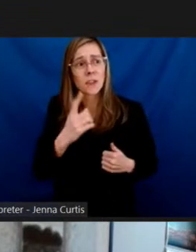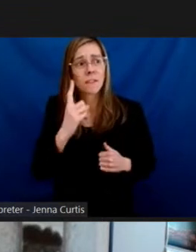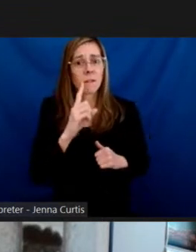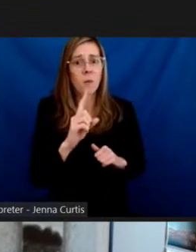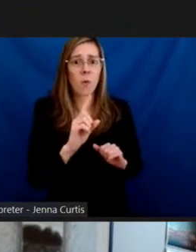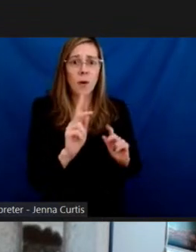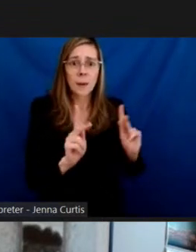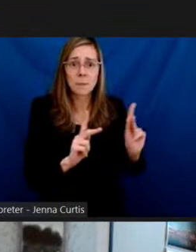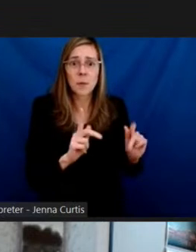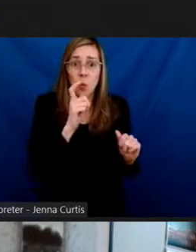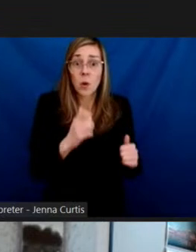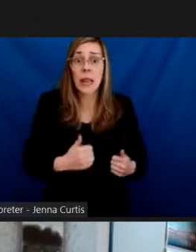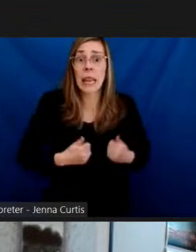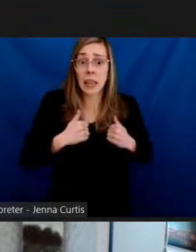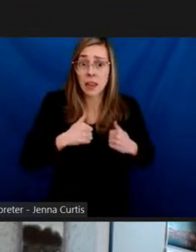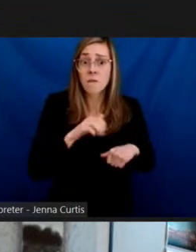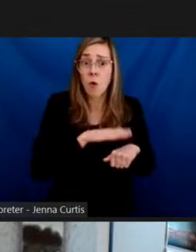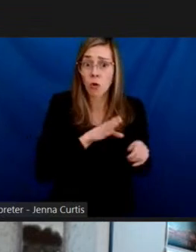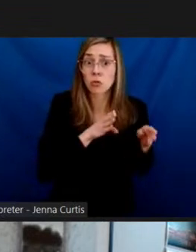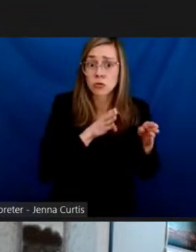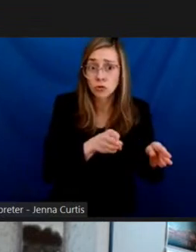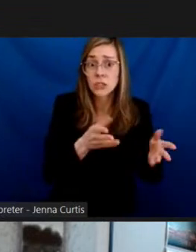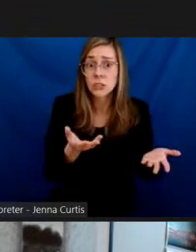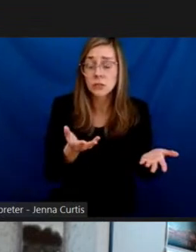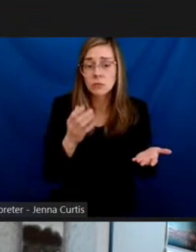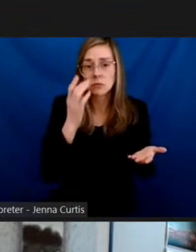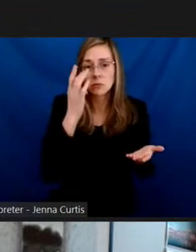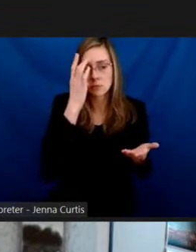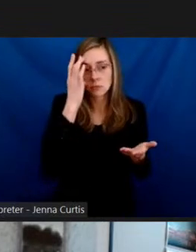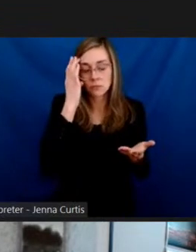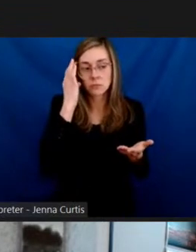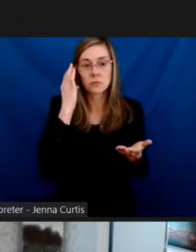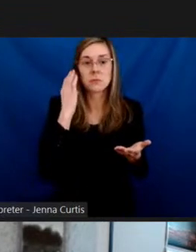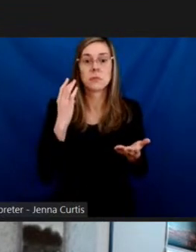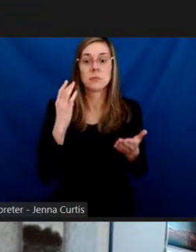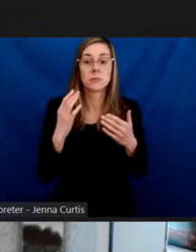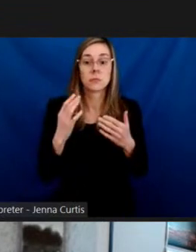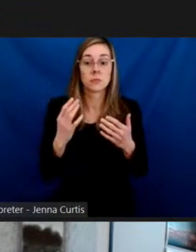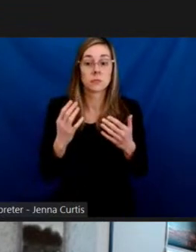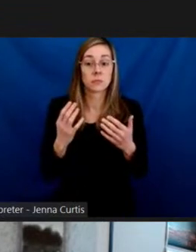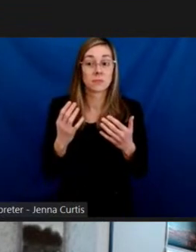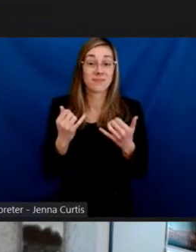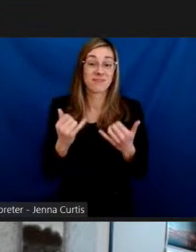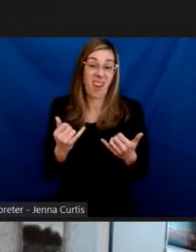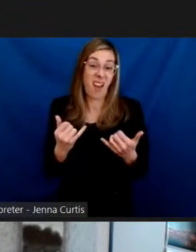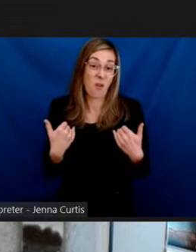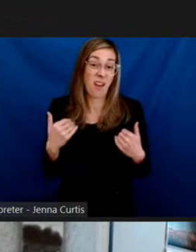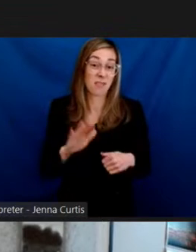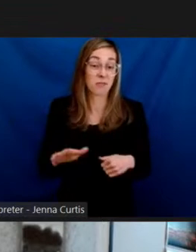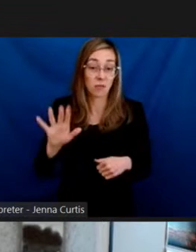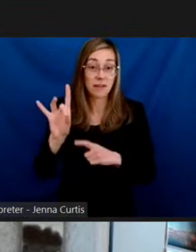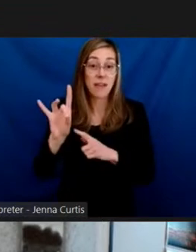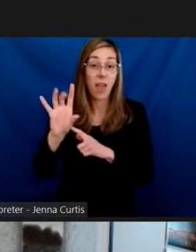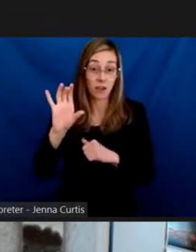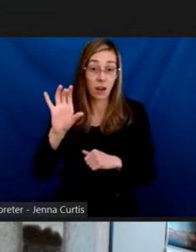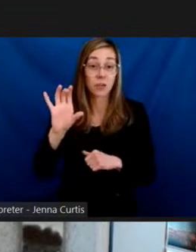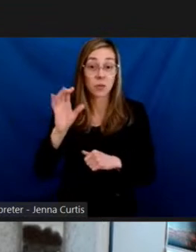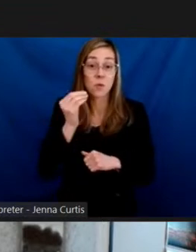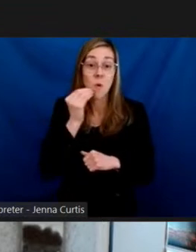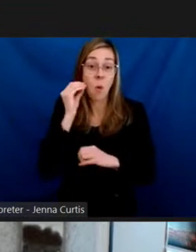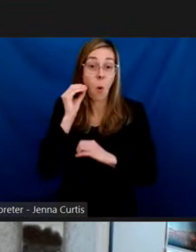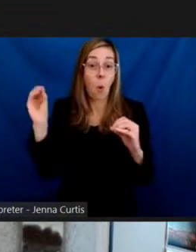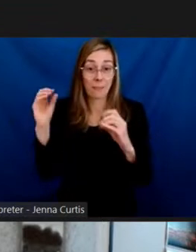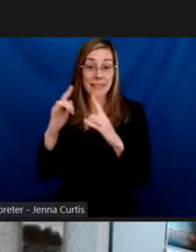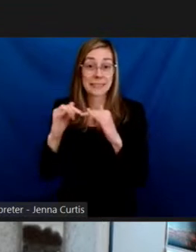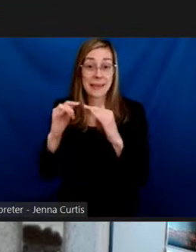to the streets, particularly people who are in any one of the 800 unsanctioned homeless camps spread out over 146